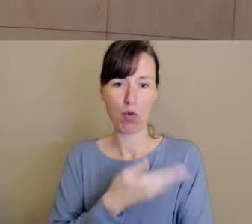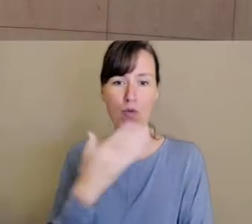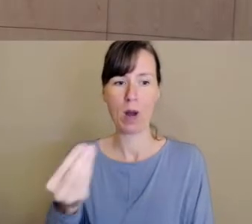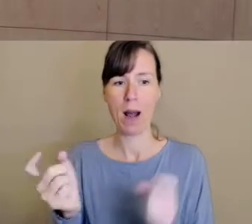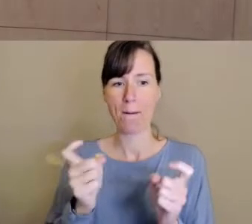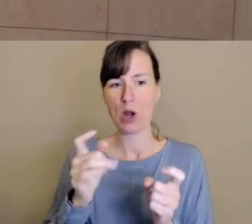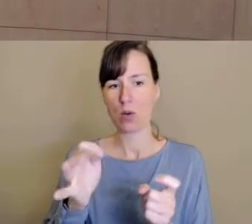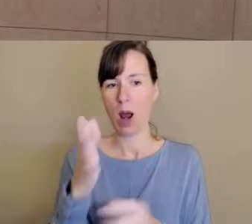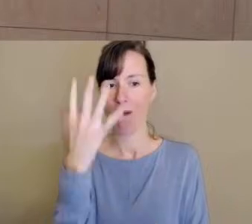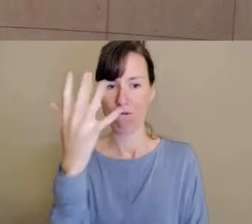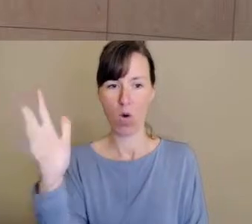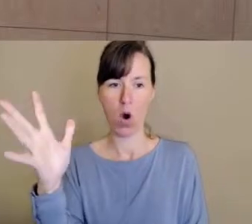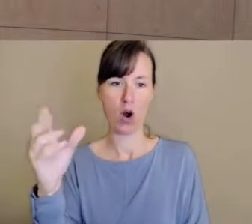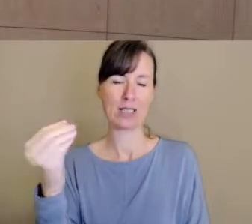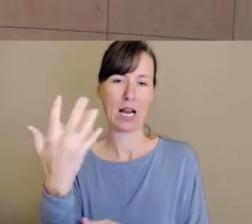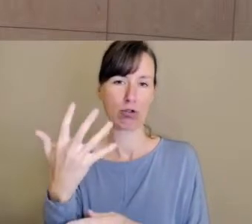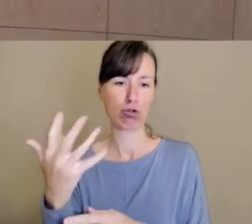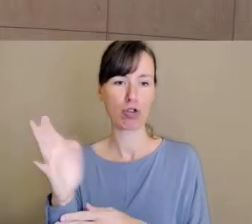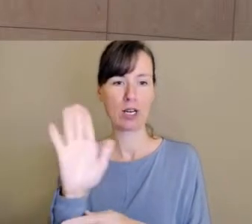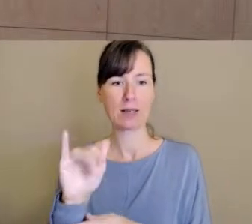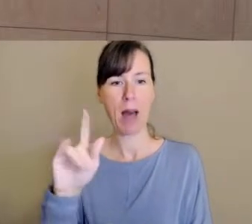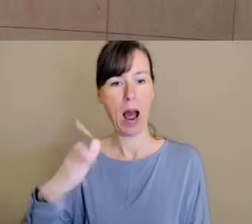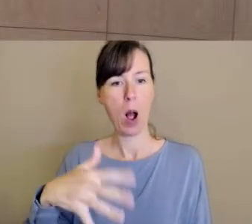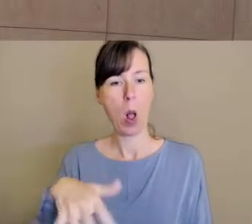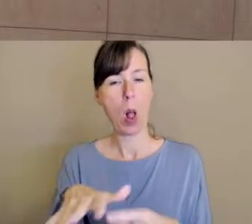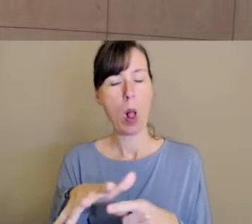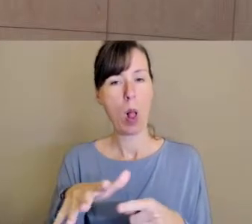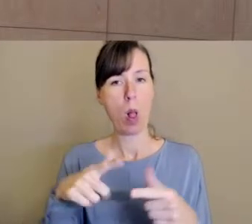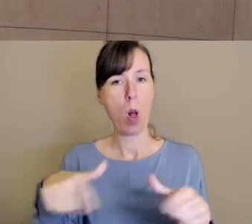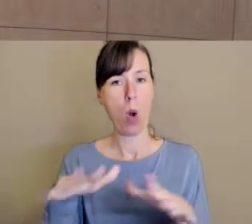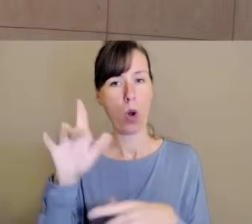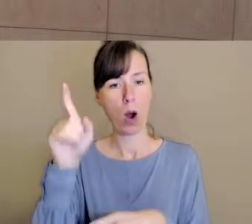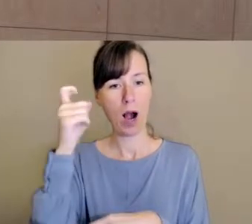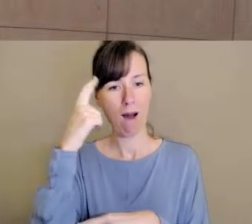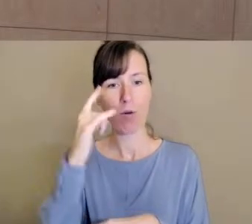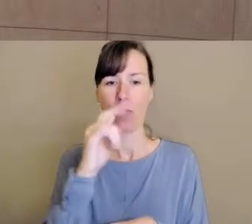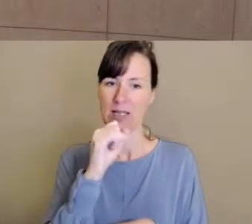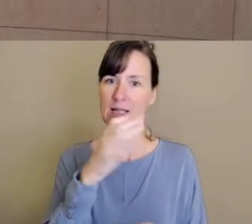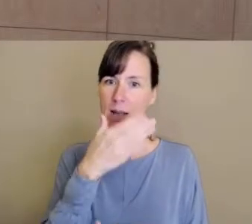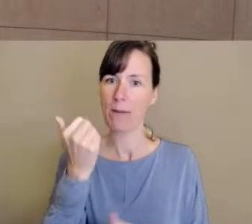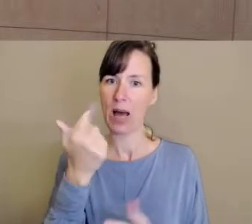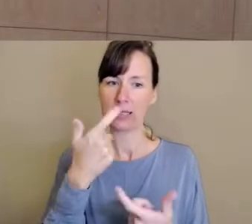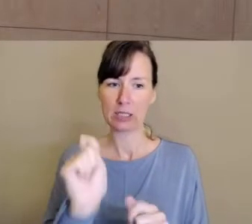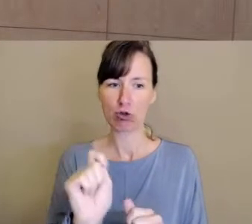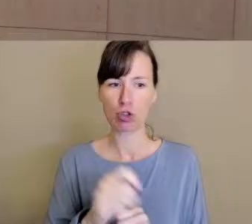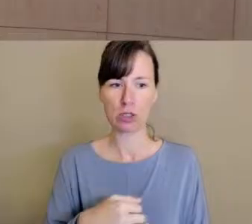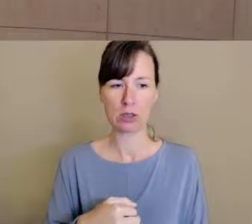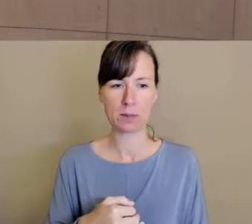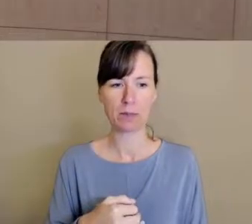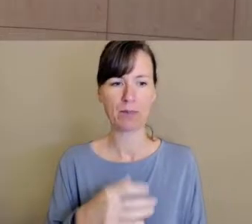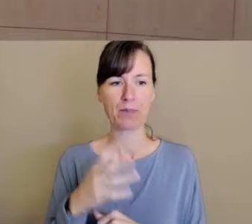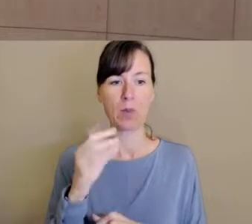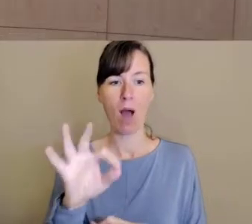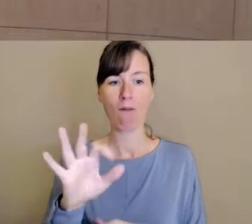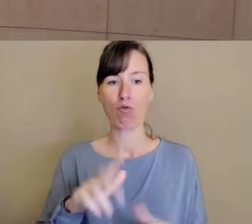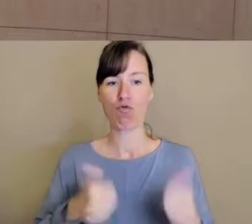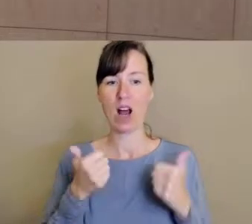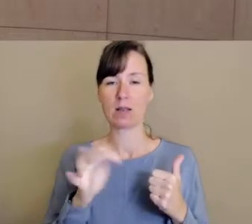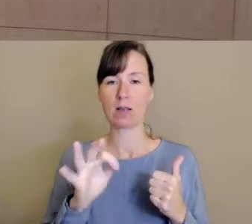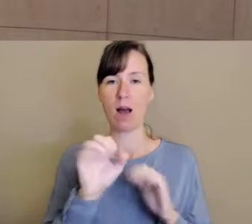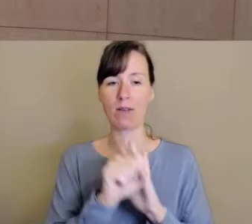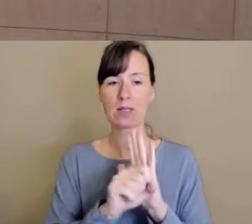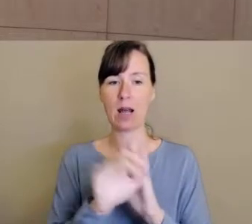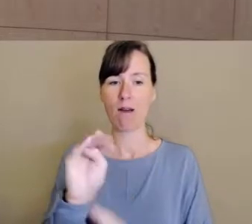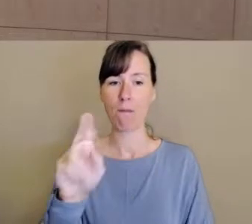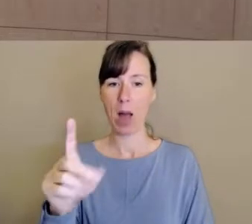And whereas over the last 3 years, the town of Cheverly, together with community partners, has planted more than 3,300